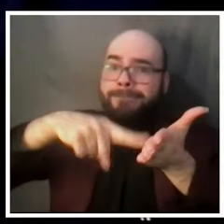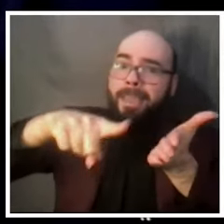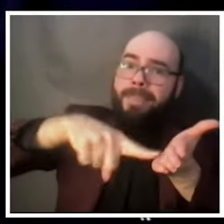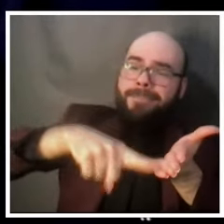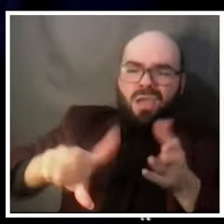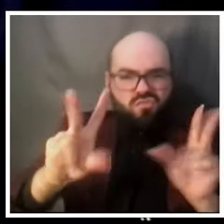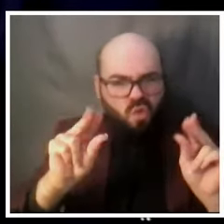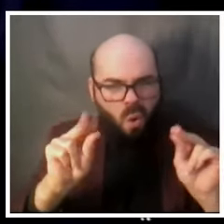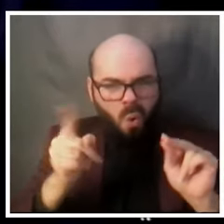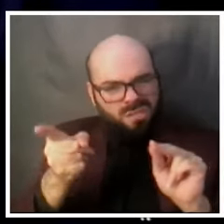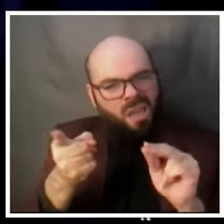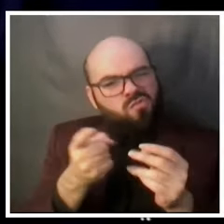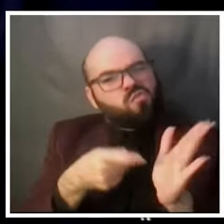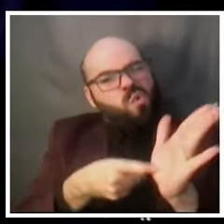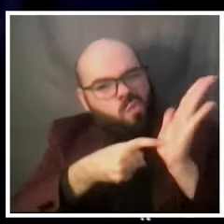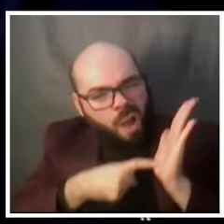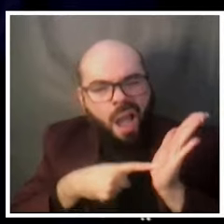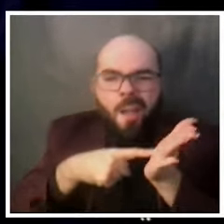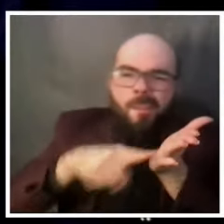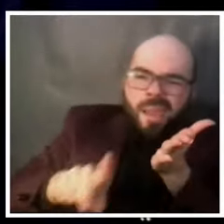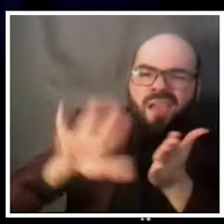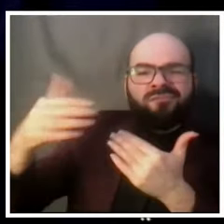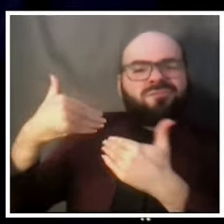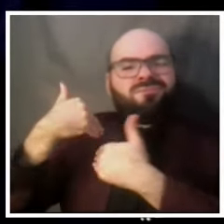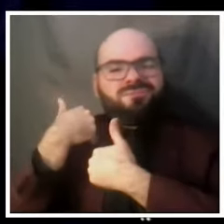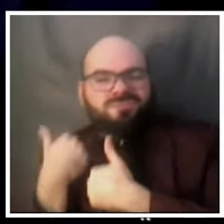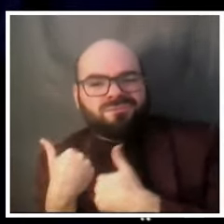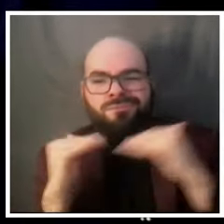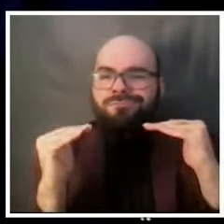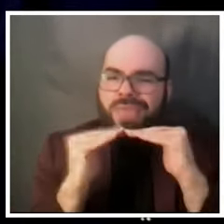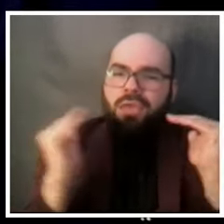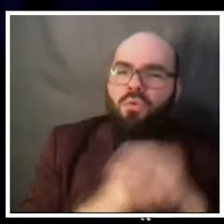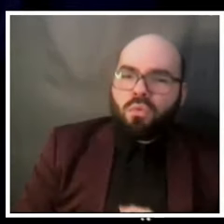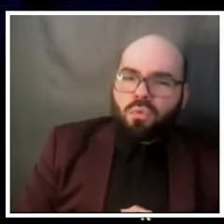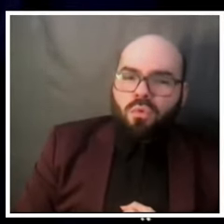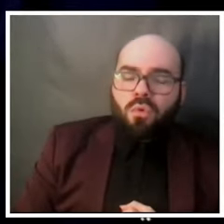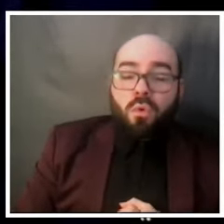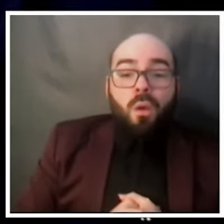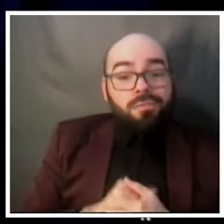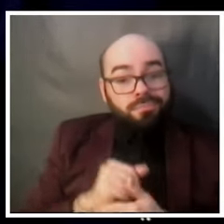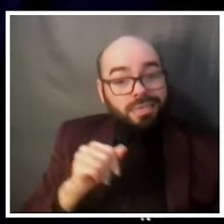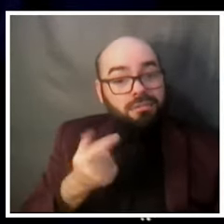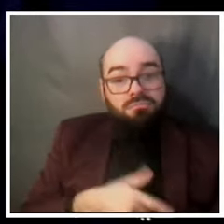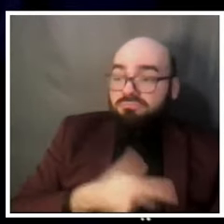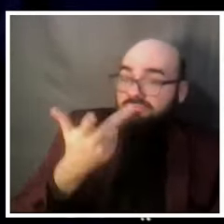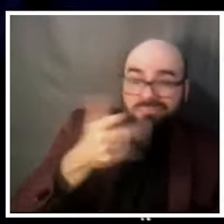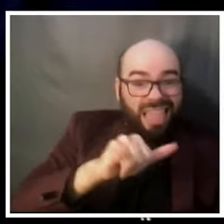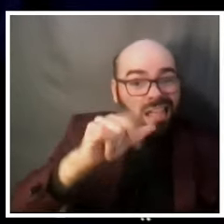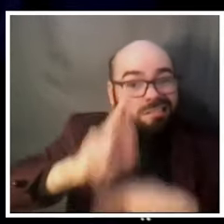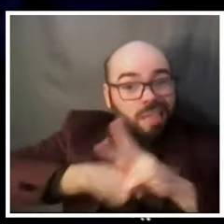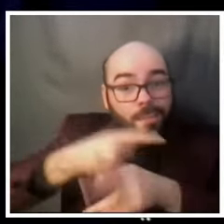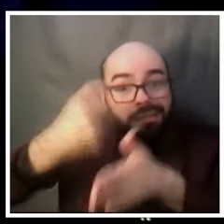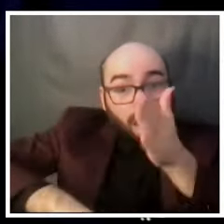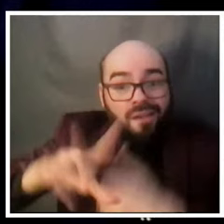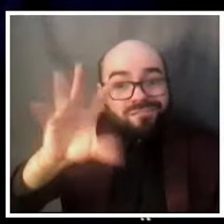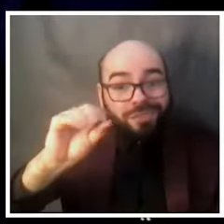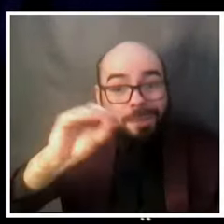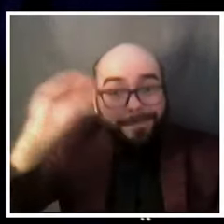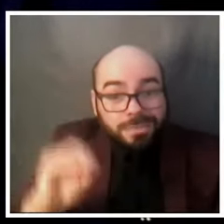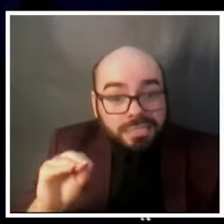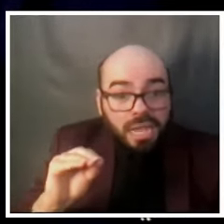There's a start, but not enough. By doing that 15% tax, they pay for every program that people are now benefiting